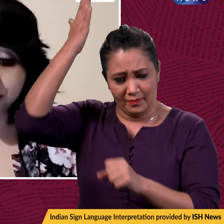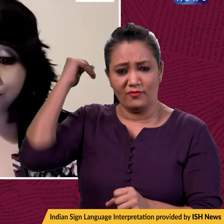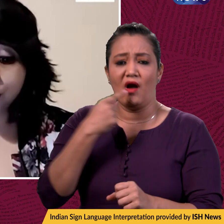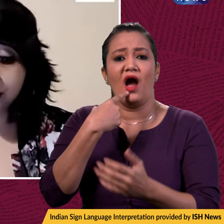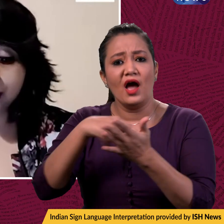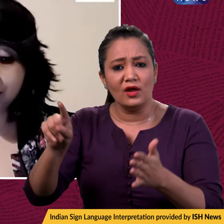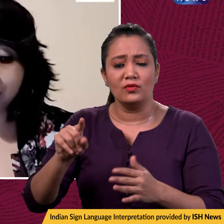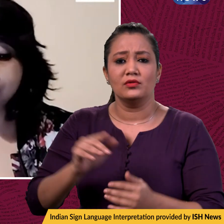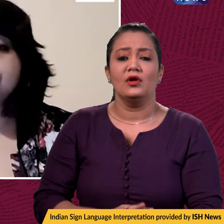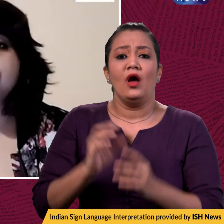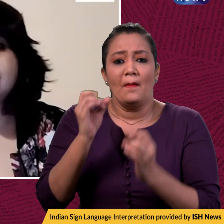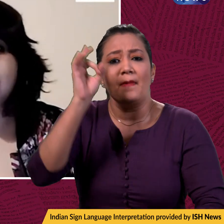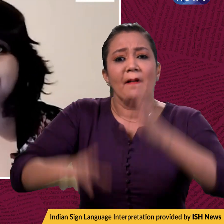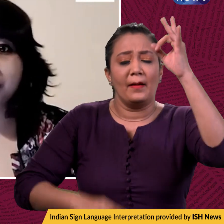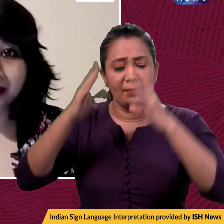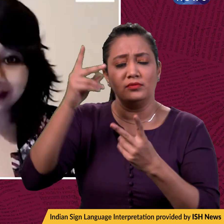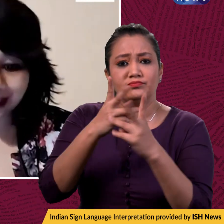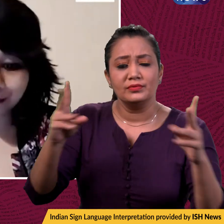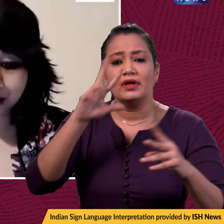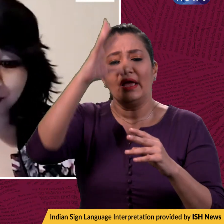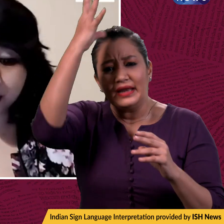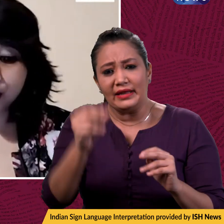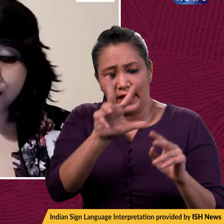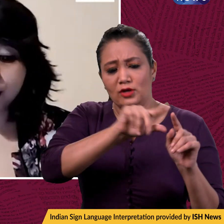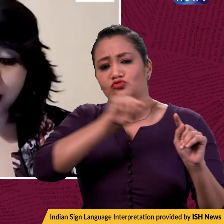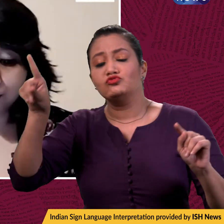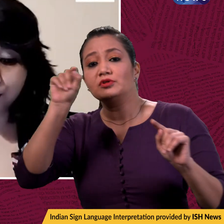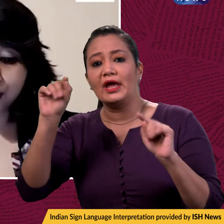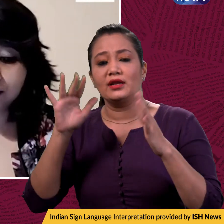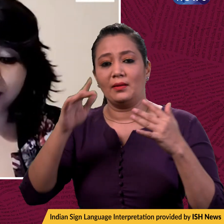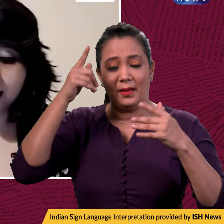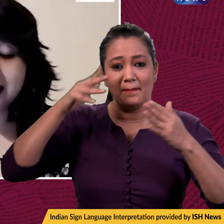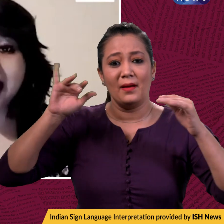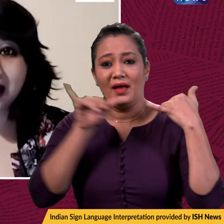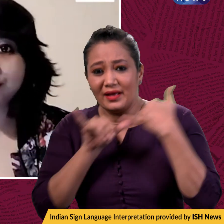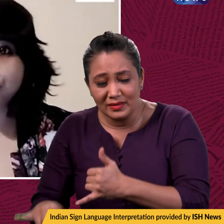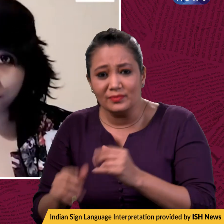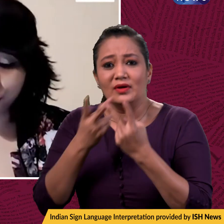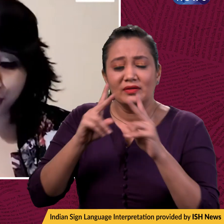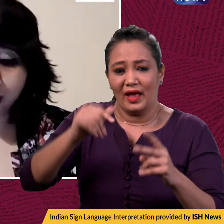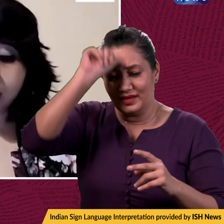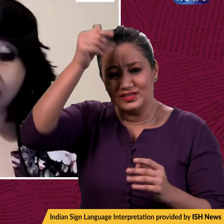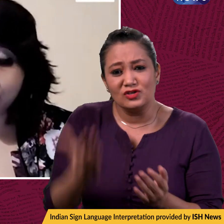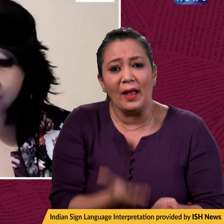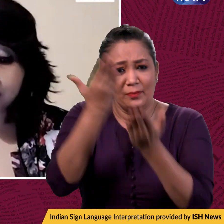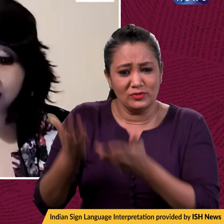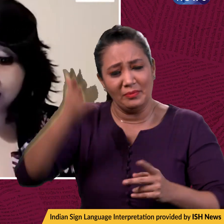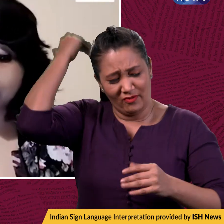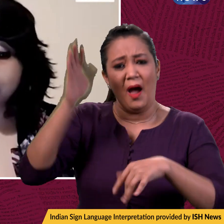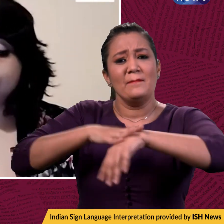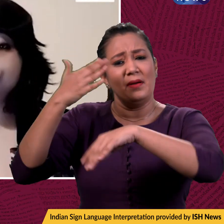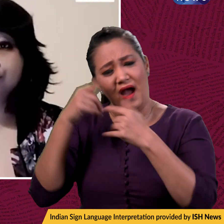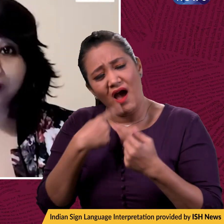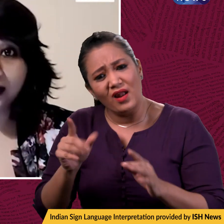allowed bursting of only green crackers between 8 p.m. and 10 p.m. during Kali Puja, Diwali, and Chhat Puja. However, the